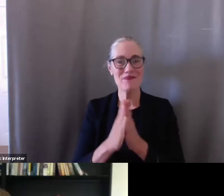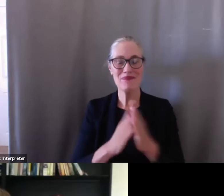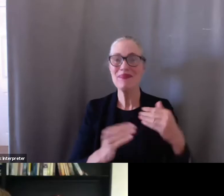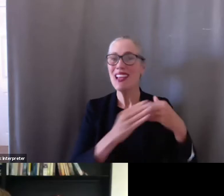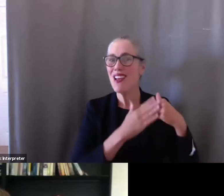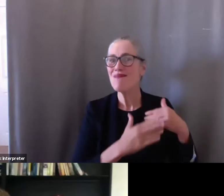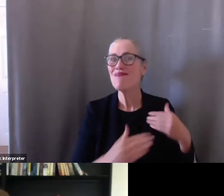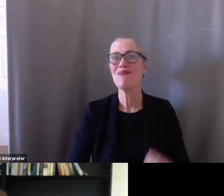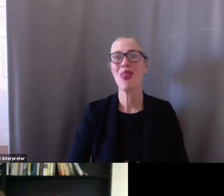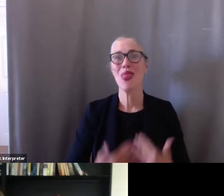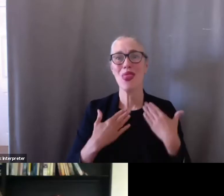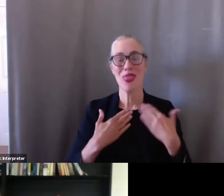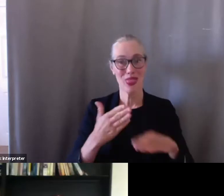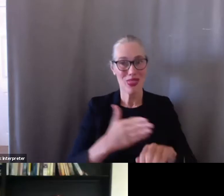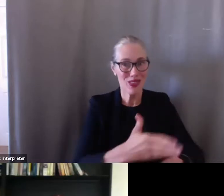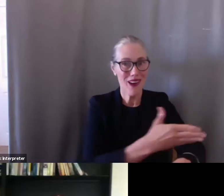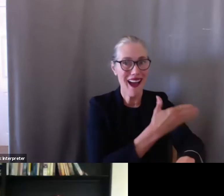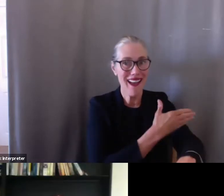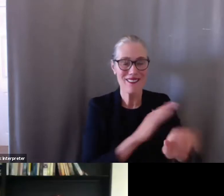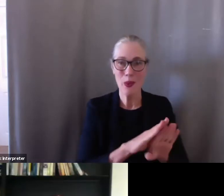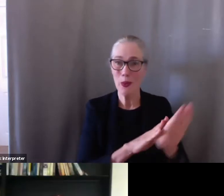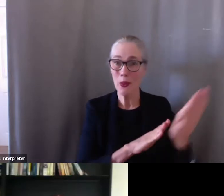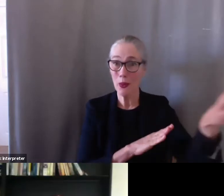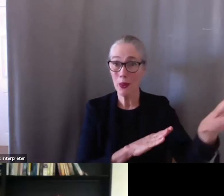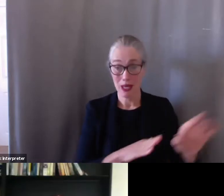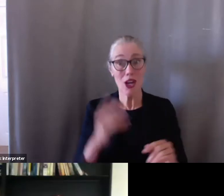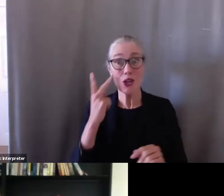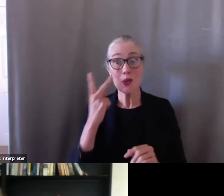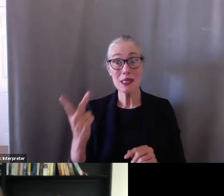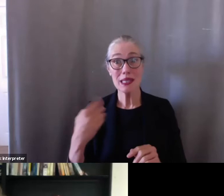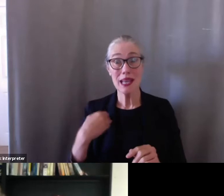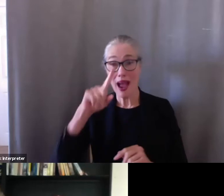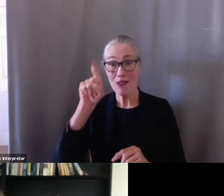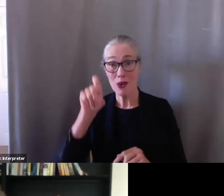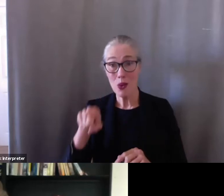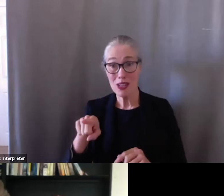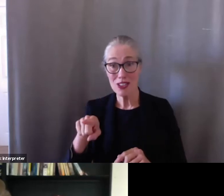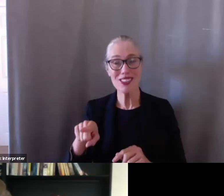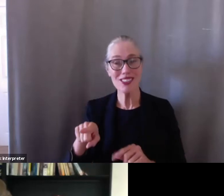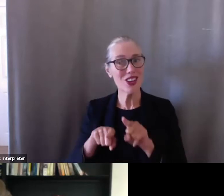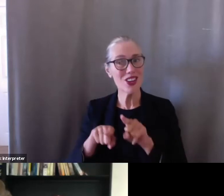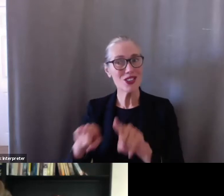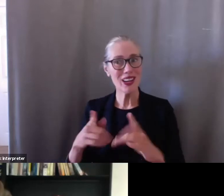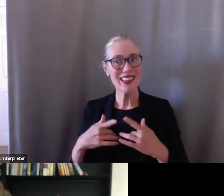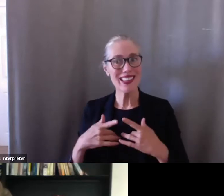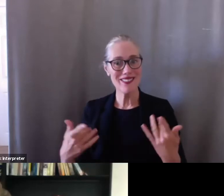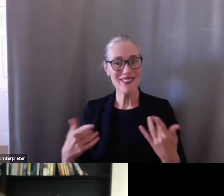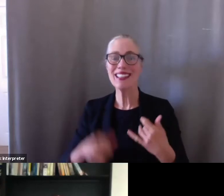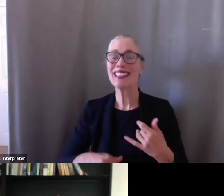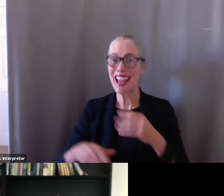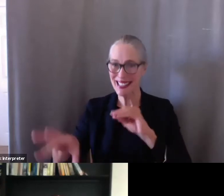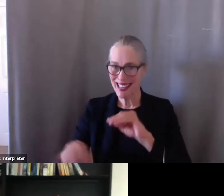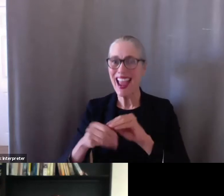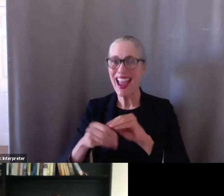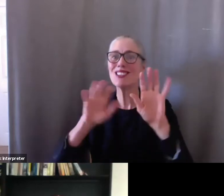questions as possible to him. I want also to extend our thanks to the Spanish interpreters for this event, Professors